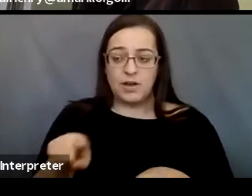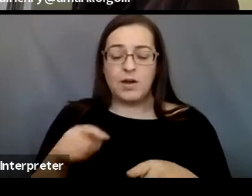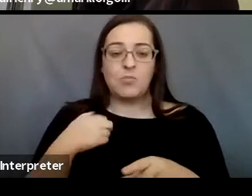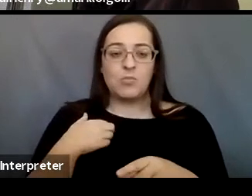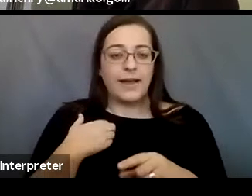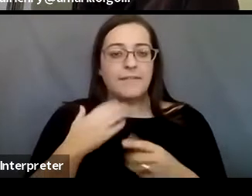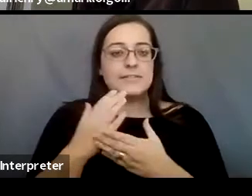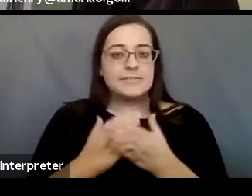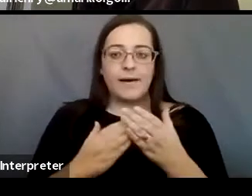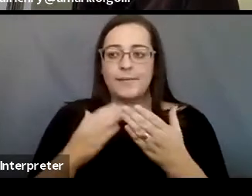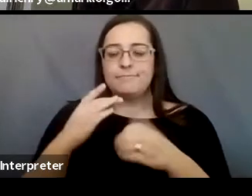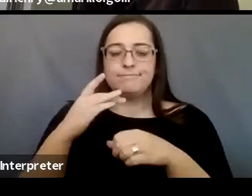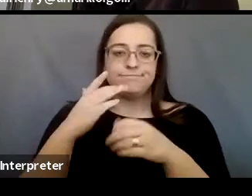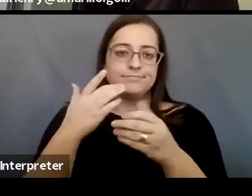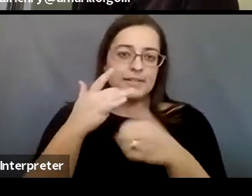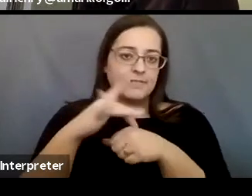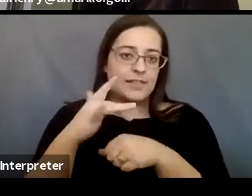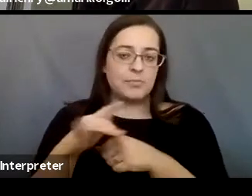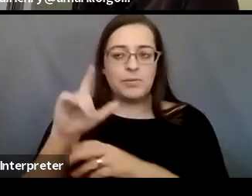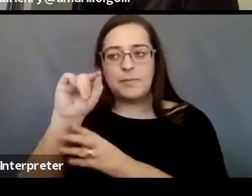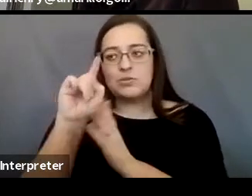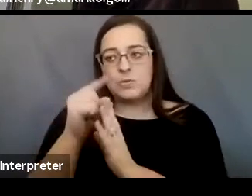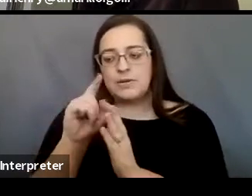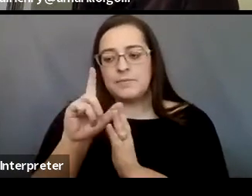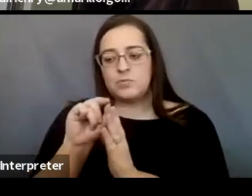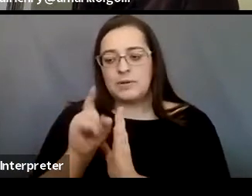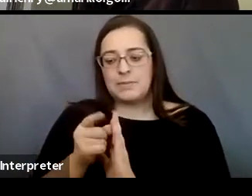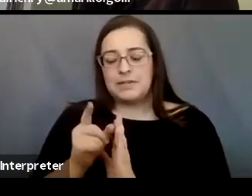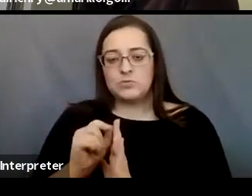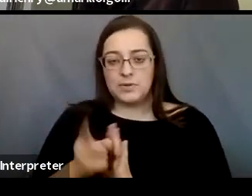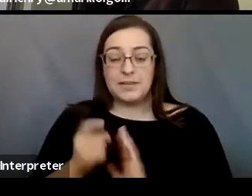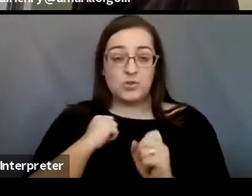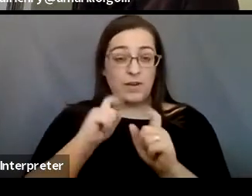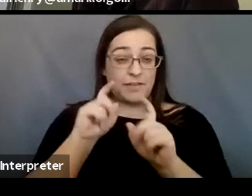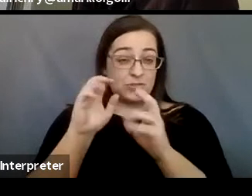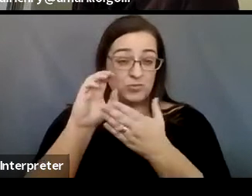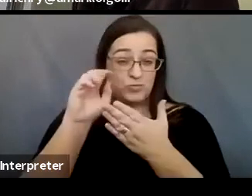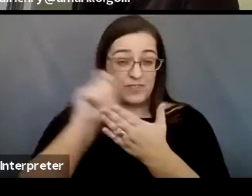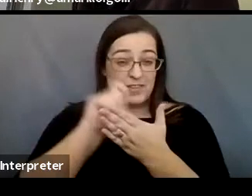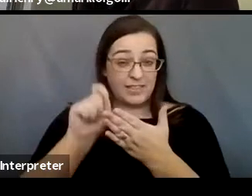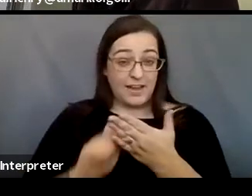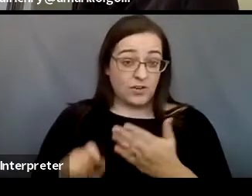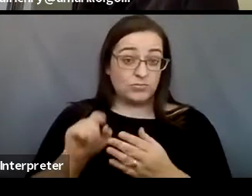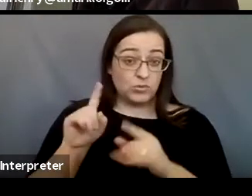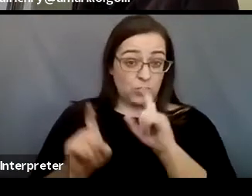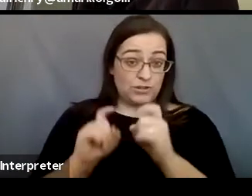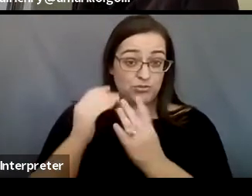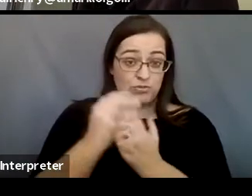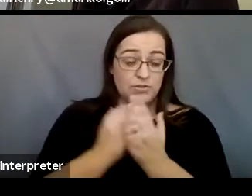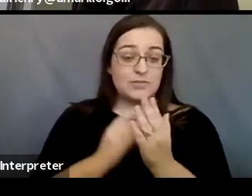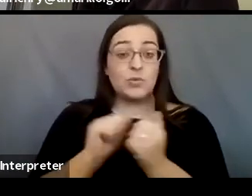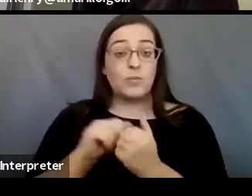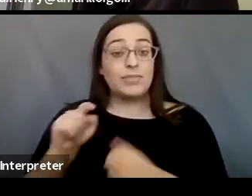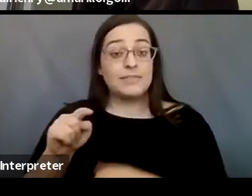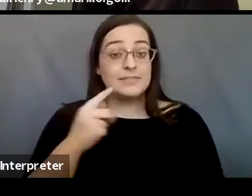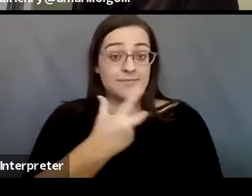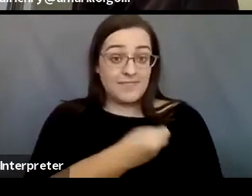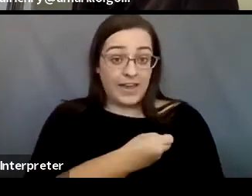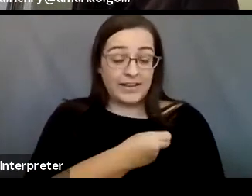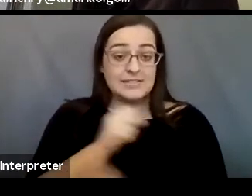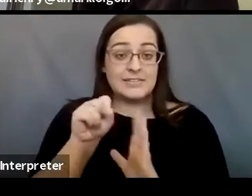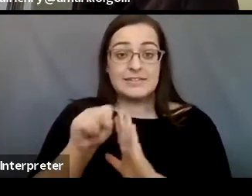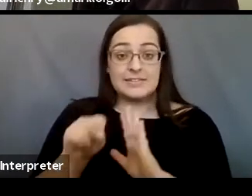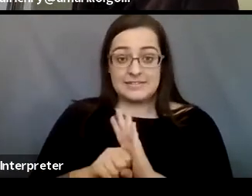every 20 minutes or every 30 minutes. You actually have to fill out a questionnaire because the important thing is with these vaccines, the state